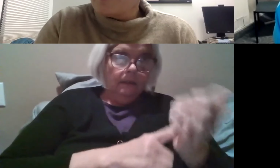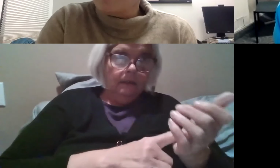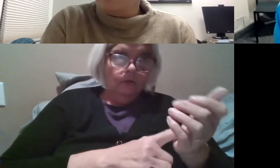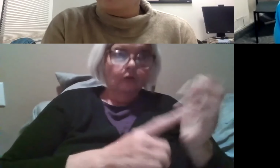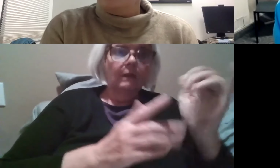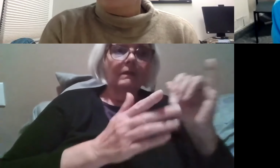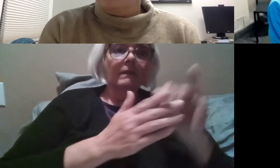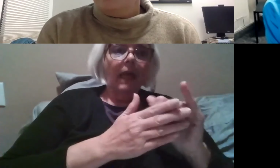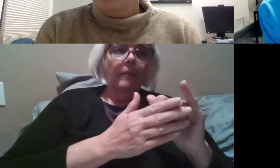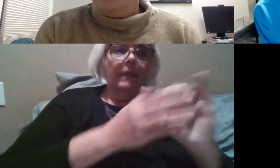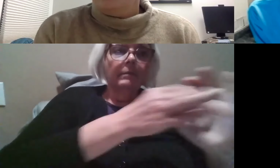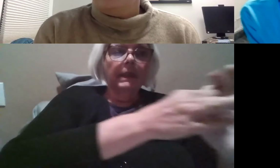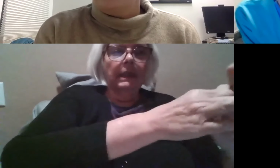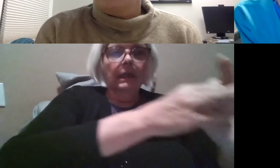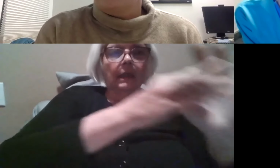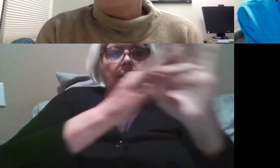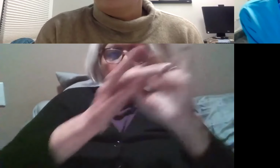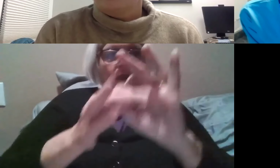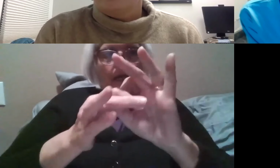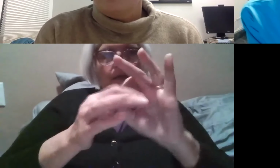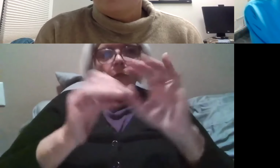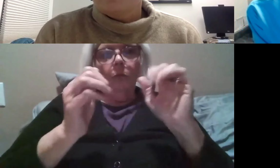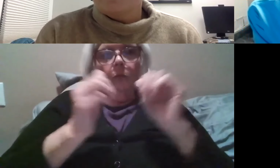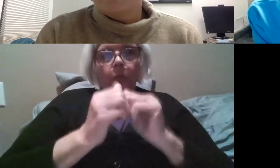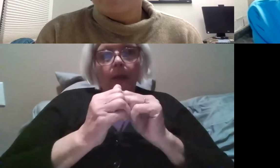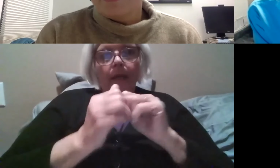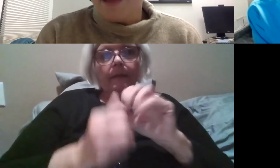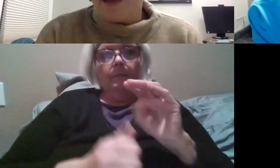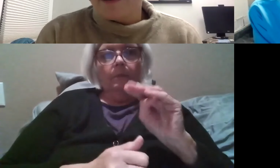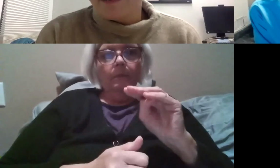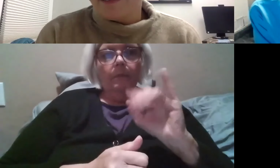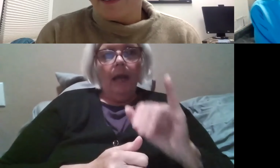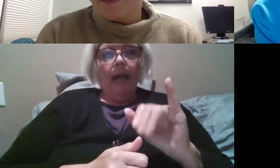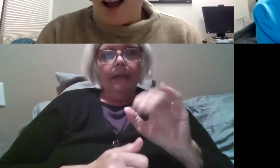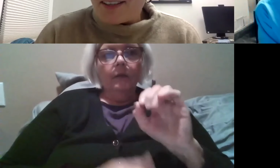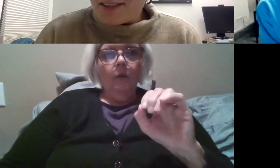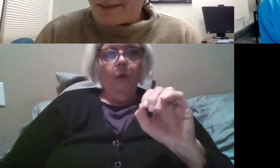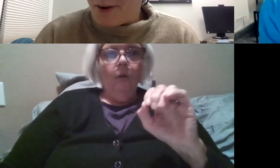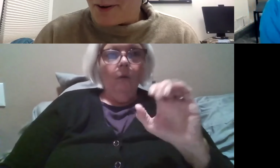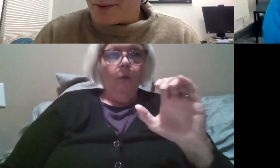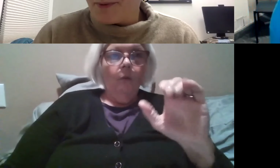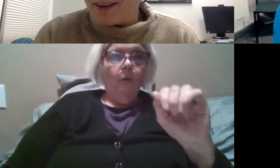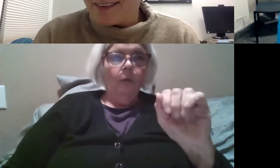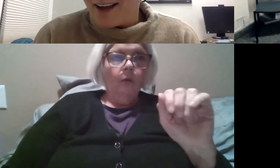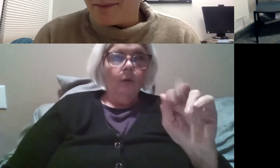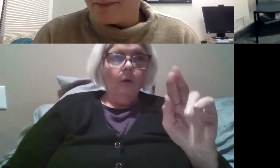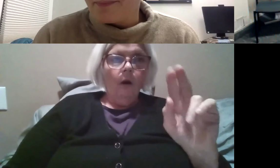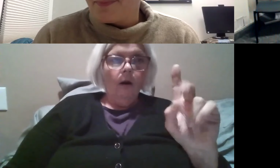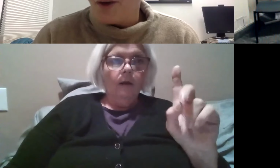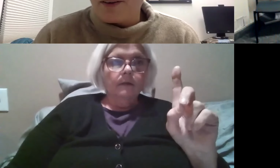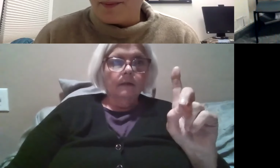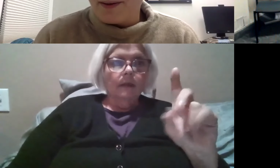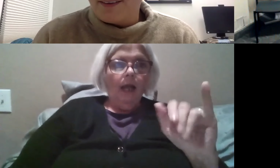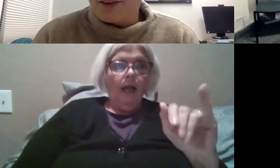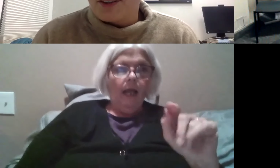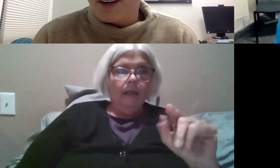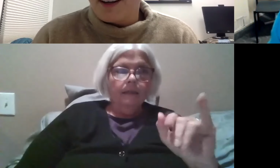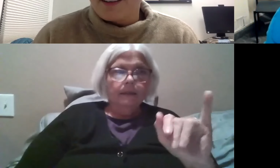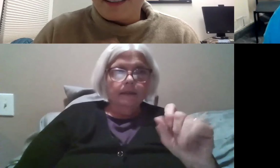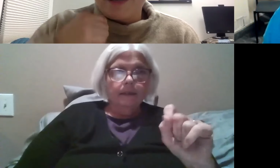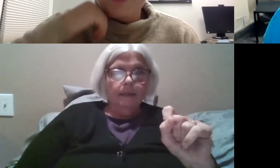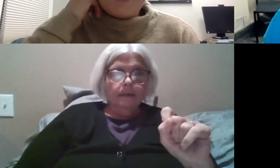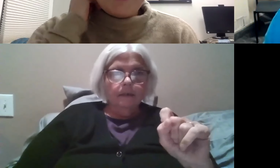murmur, unsure if that makes them more likely to experience that. And I can answer that. This is an excellent, I actually spoke with one of our